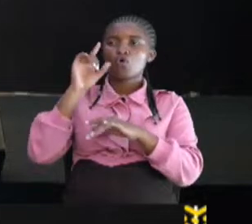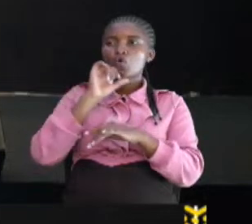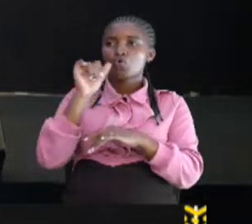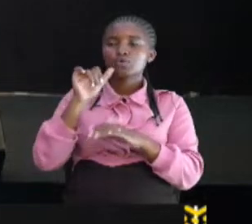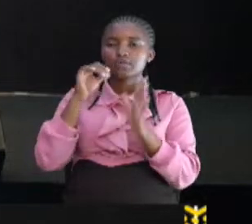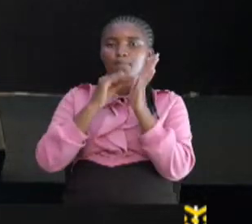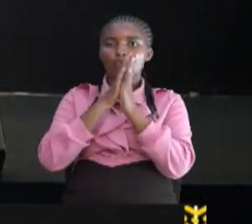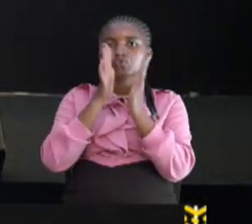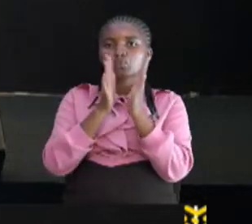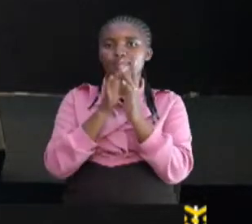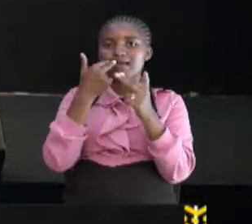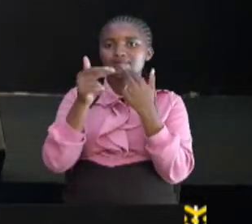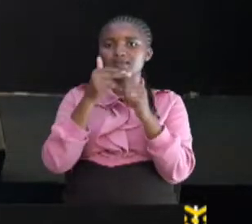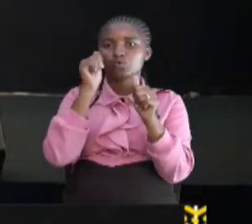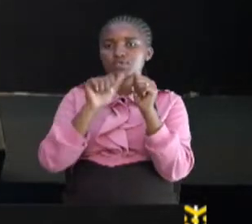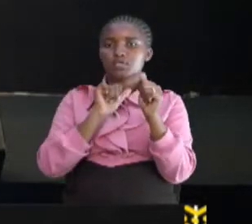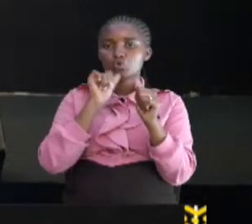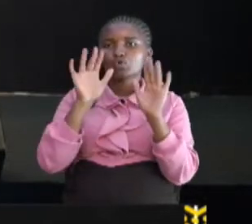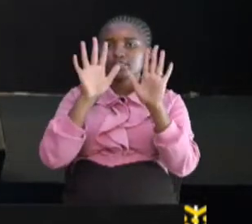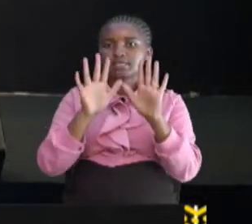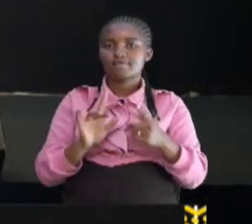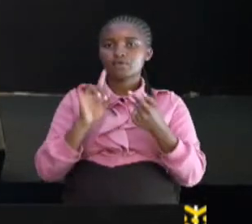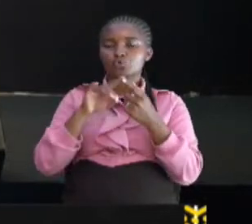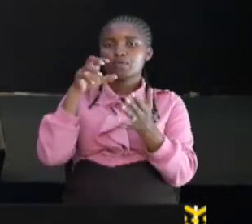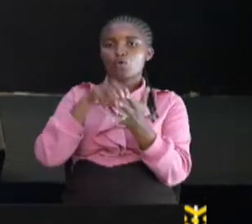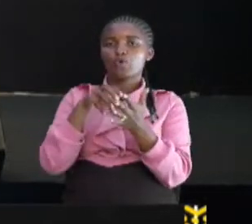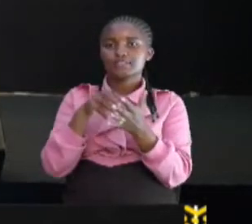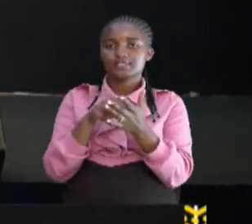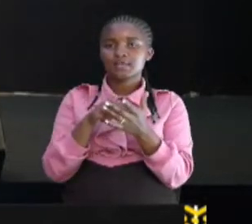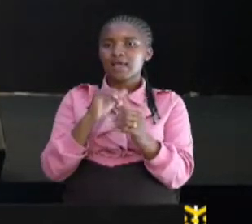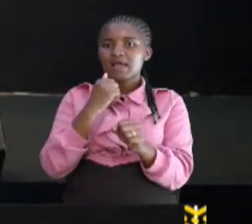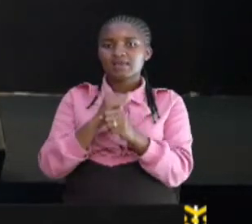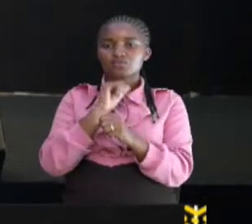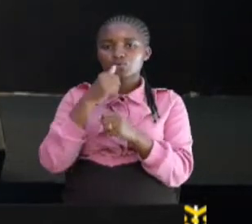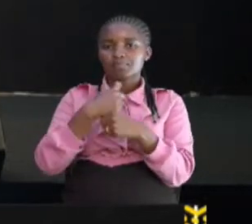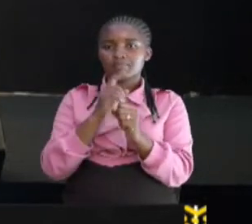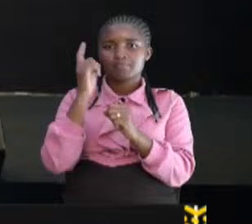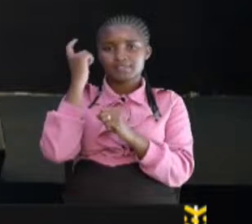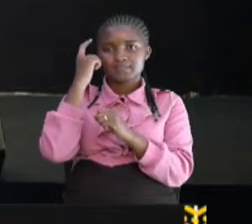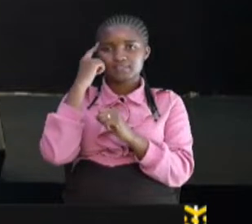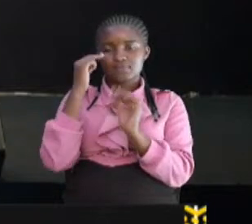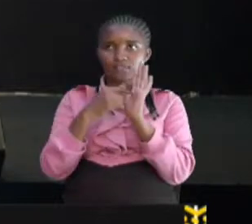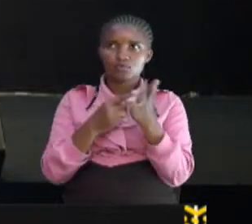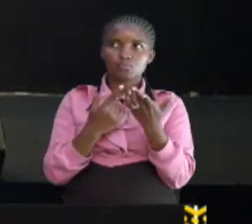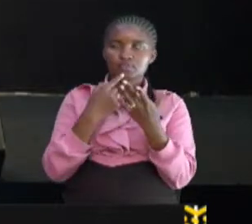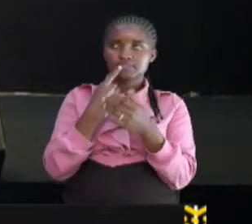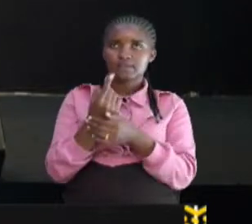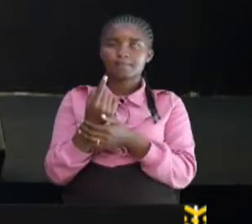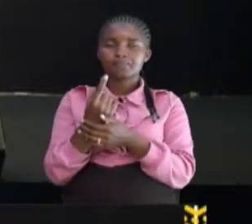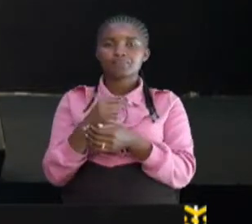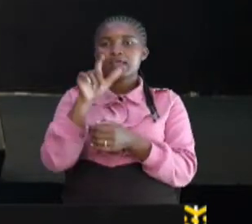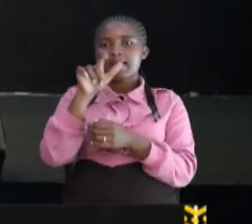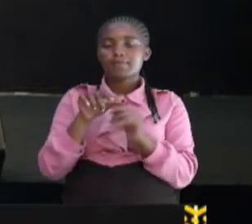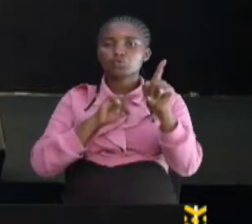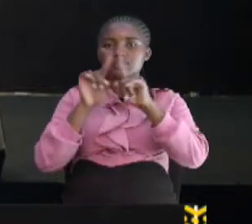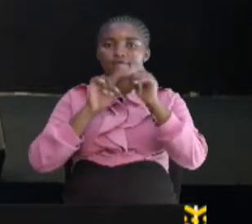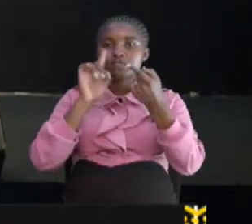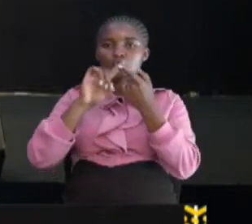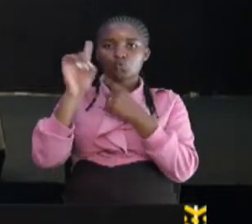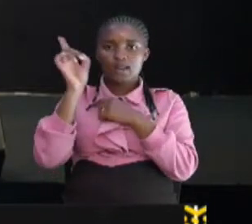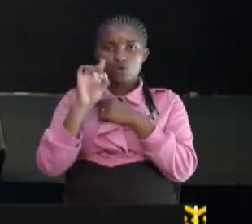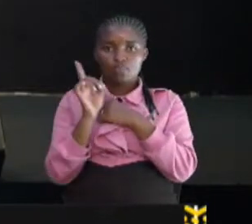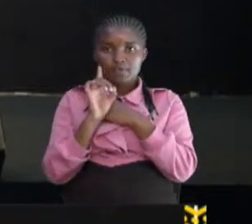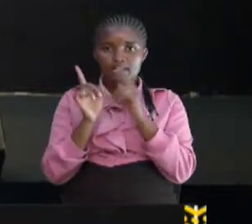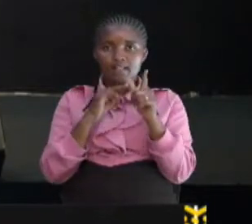hashtags that are not relevant to the content. It doesn't make sense. It's just like, someone traveling to